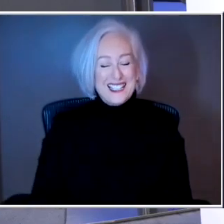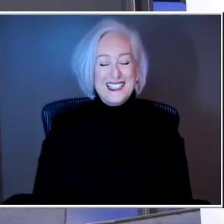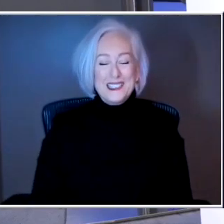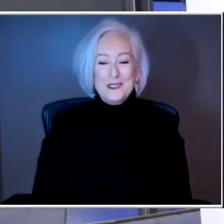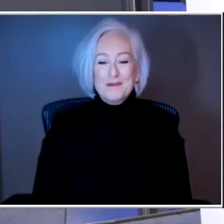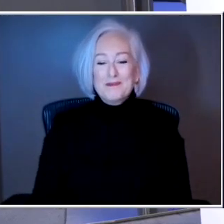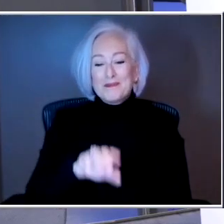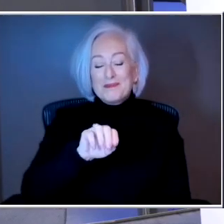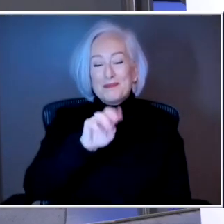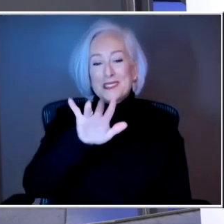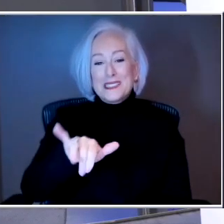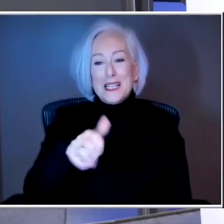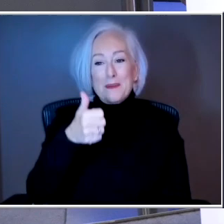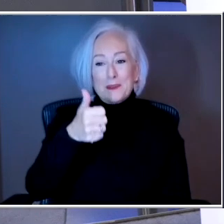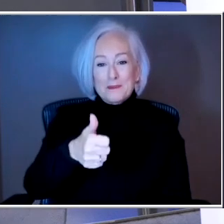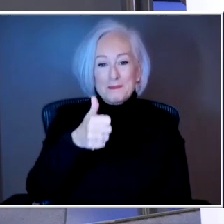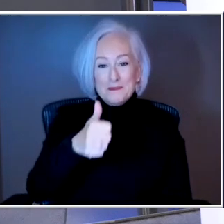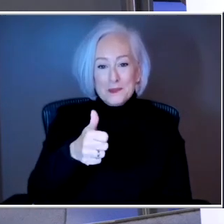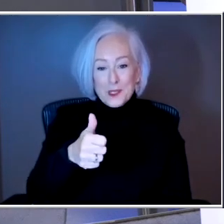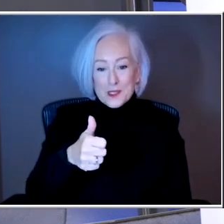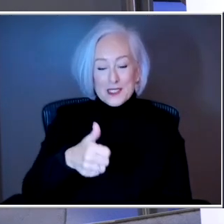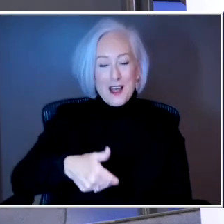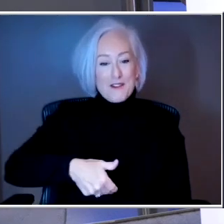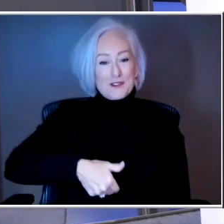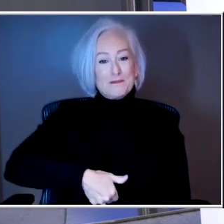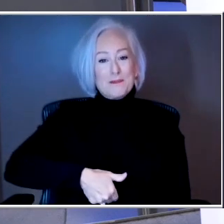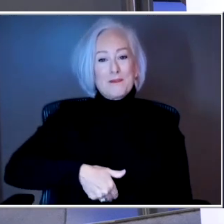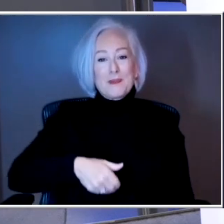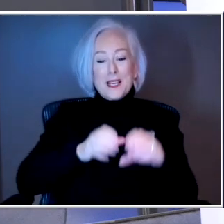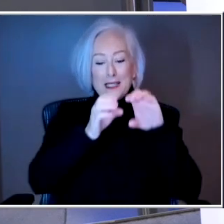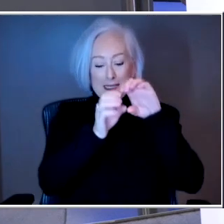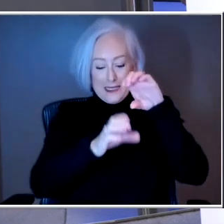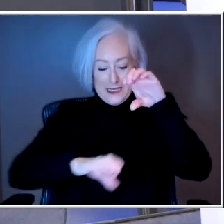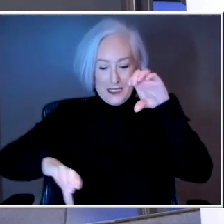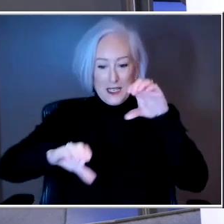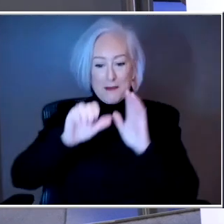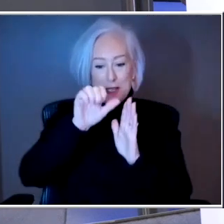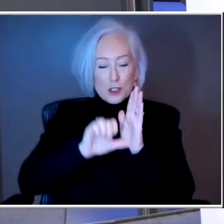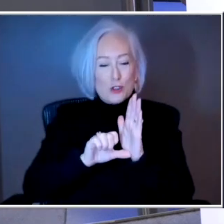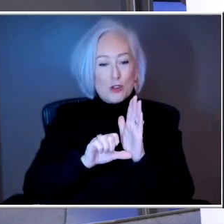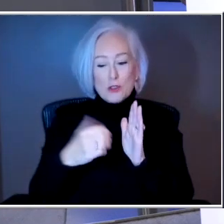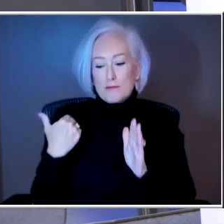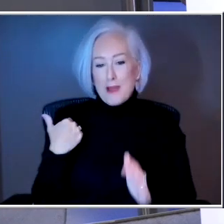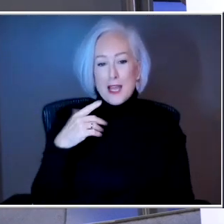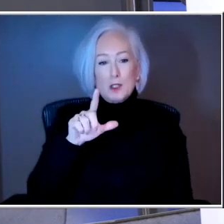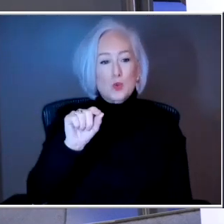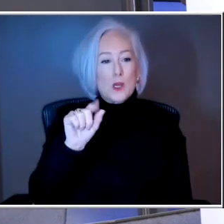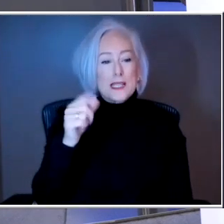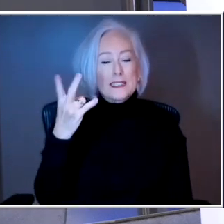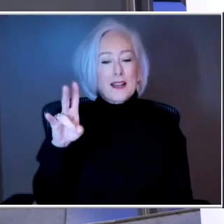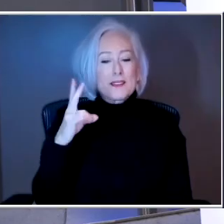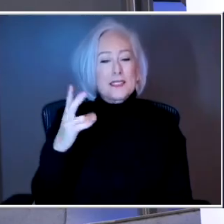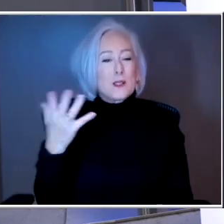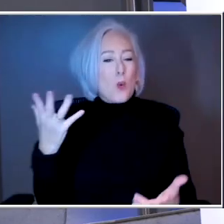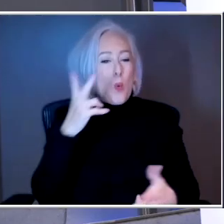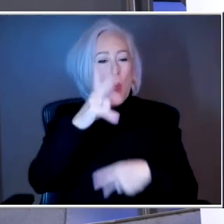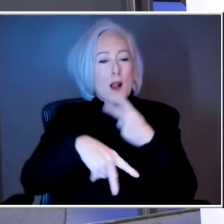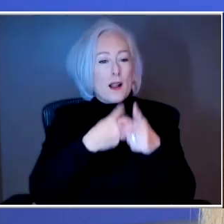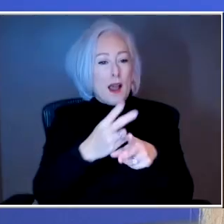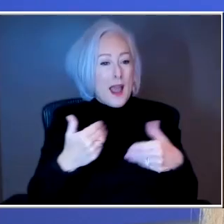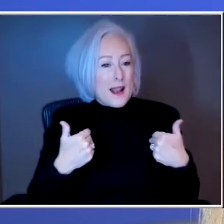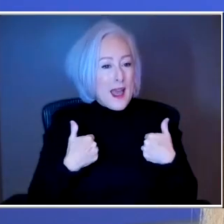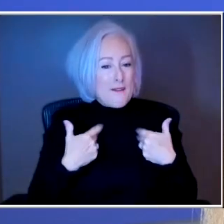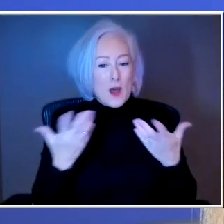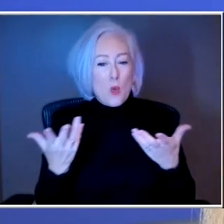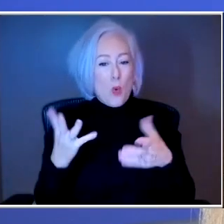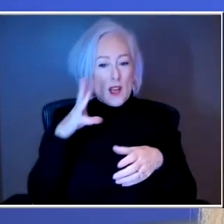bariatric surgery in 2017. Tell us a little bit about the surgery, what type it was, and what it entailed. Well, I had